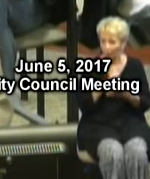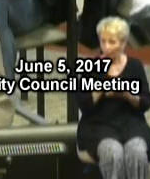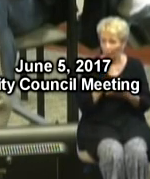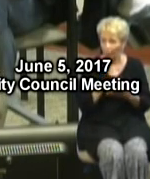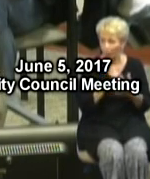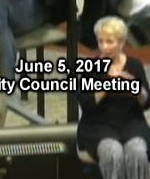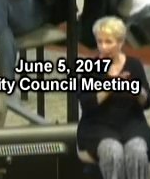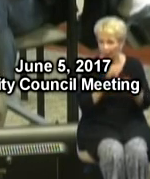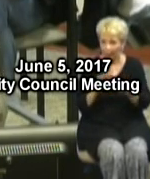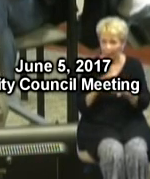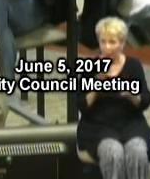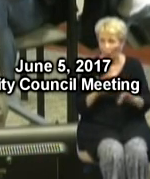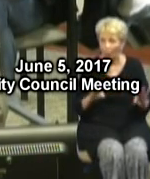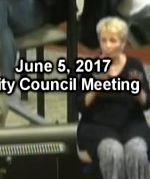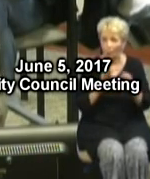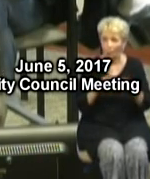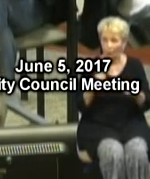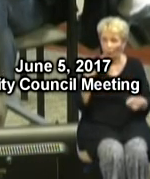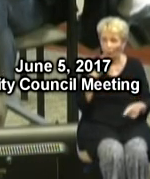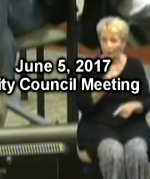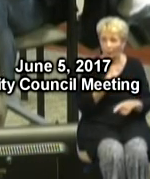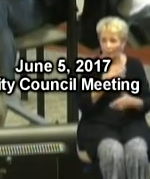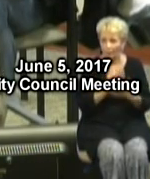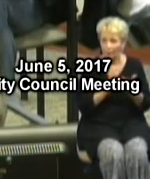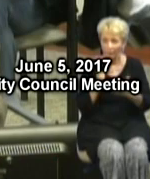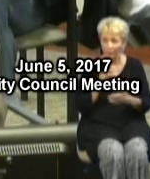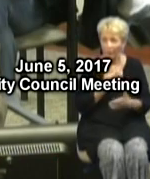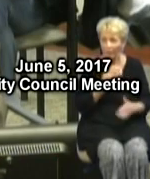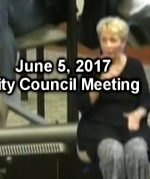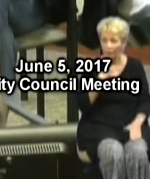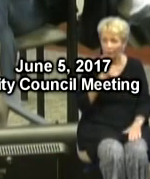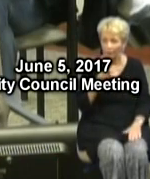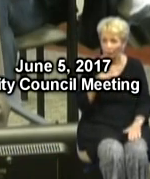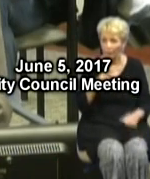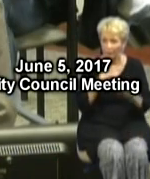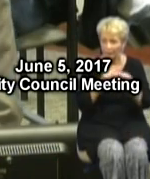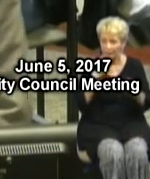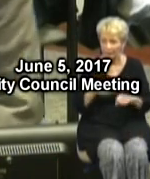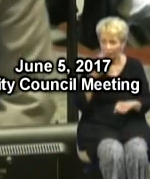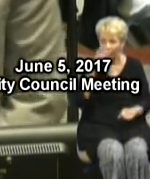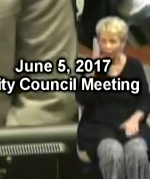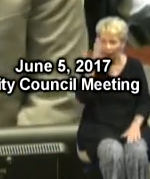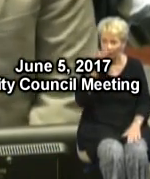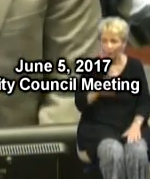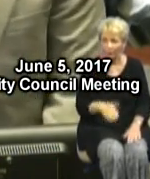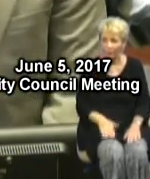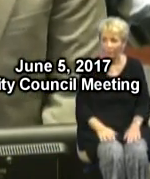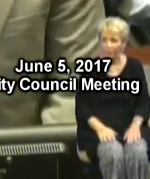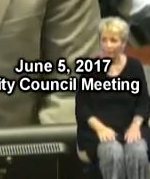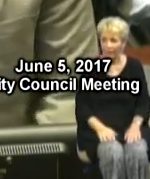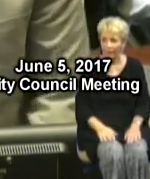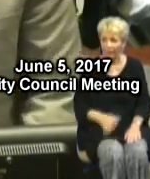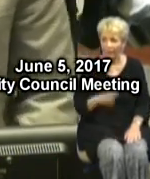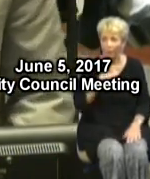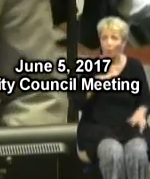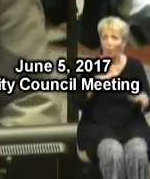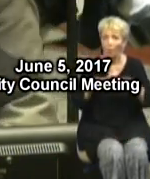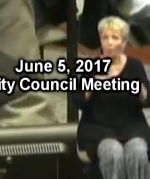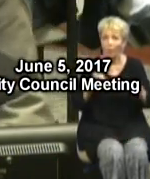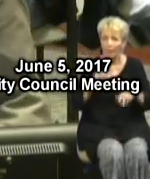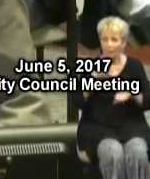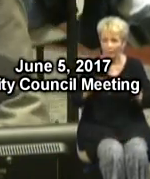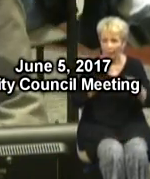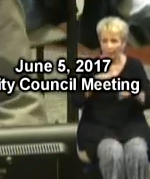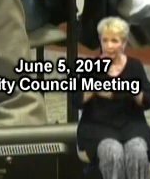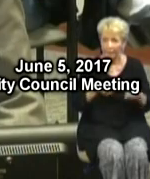are important to us and part of our trail system development in the future. Walking and biking. Walking and biking. Not just walking.